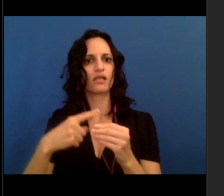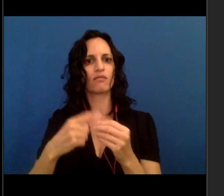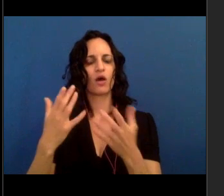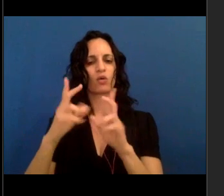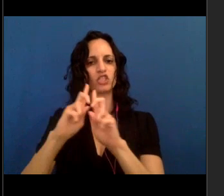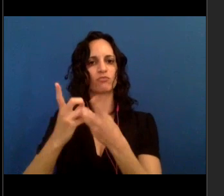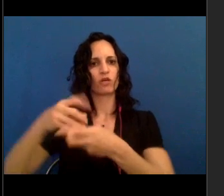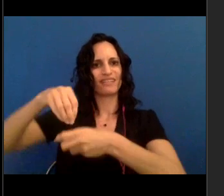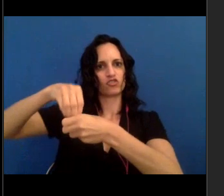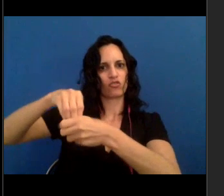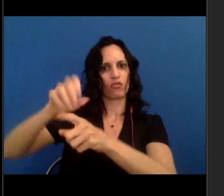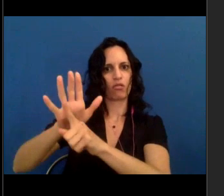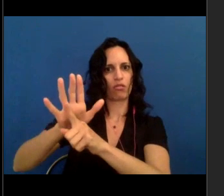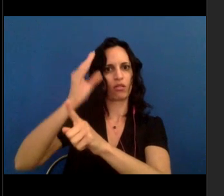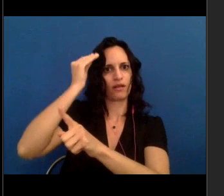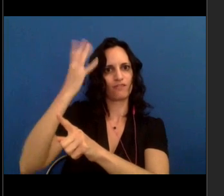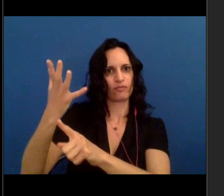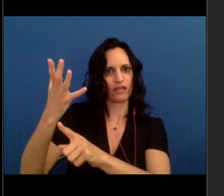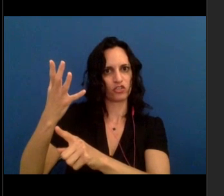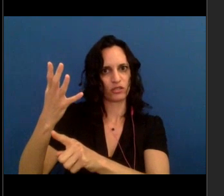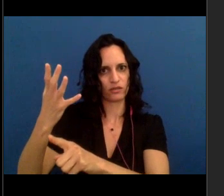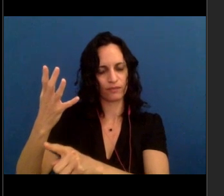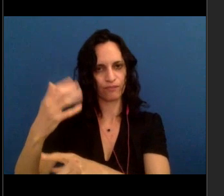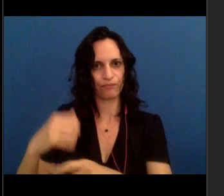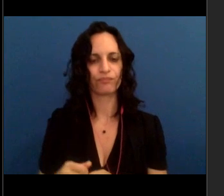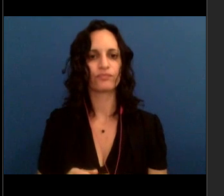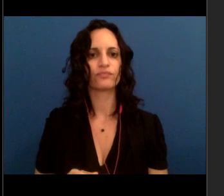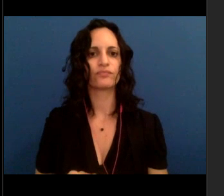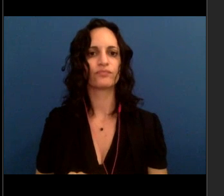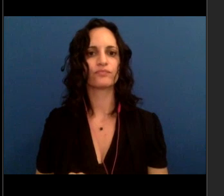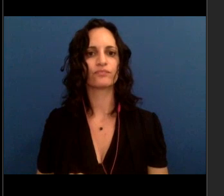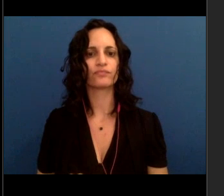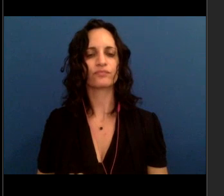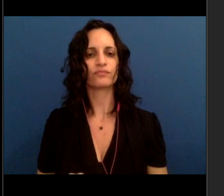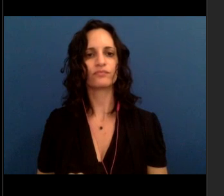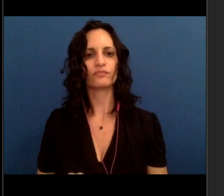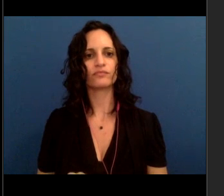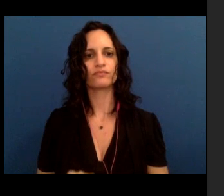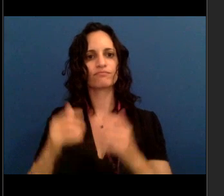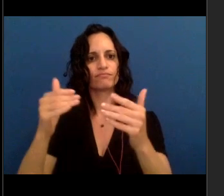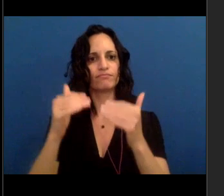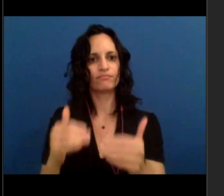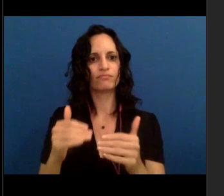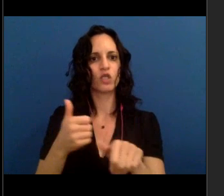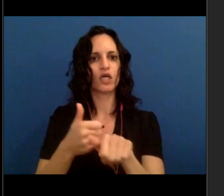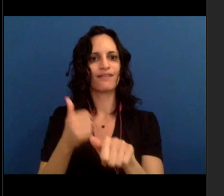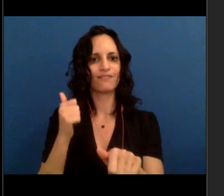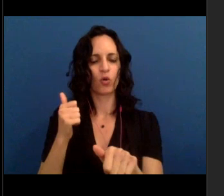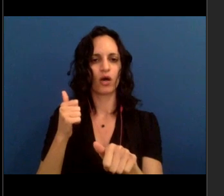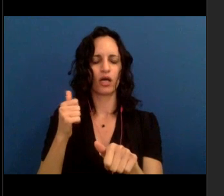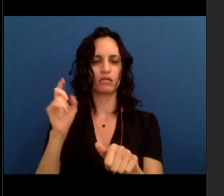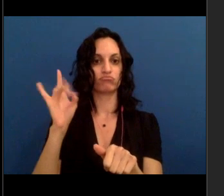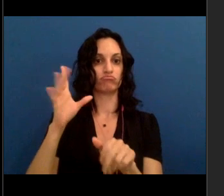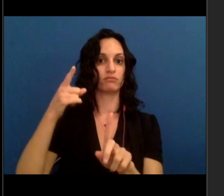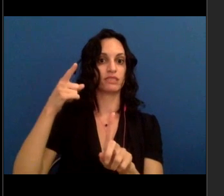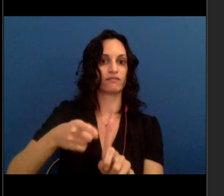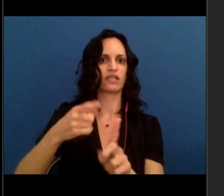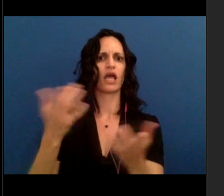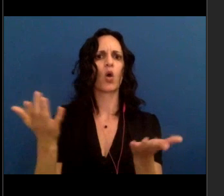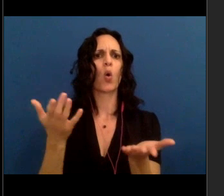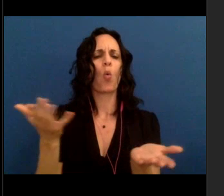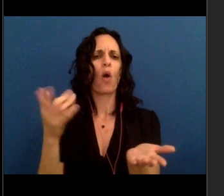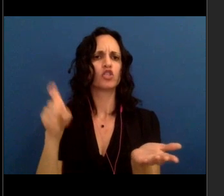information. We wouldn't want anyone to get in trouble by asking a question. Please avoid very specific, like what should my department do sorts